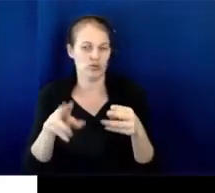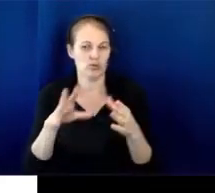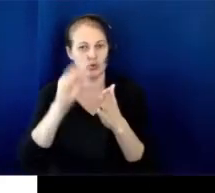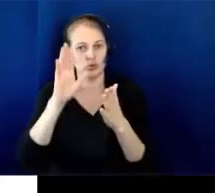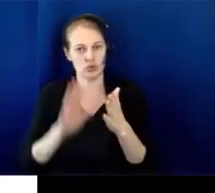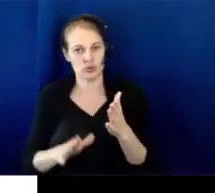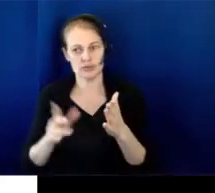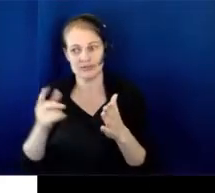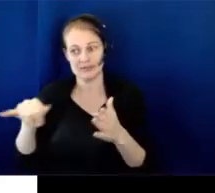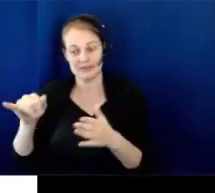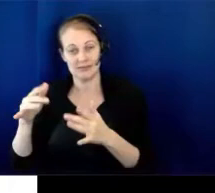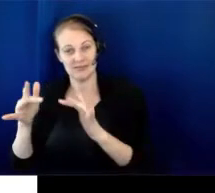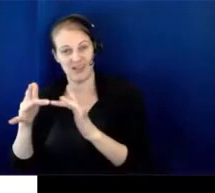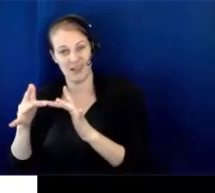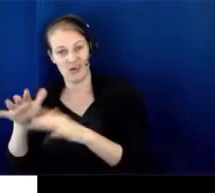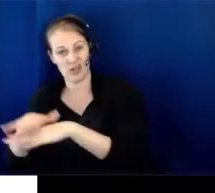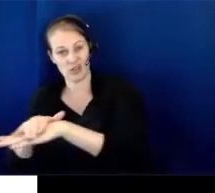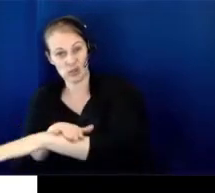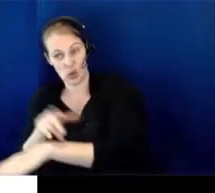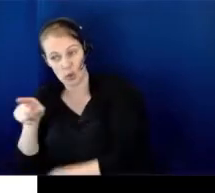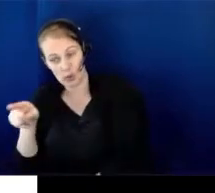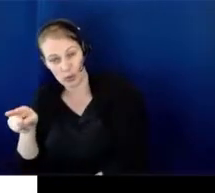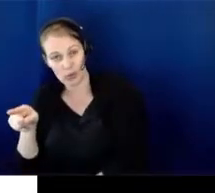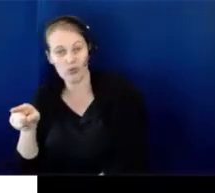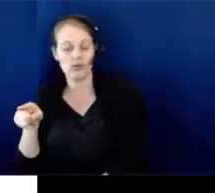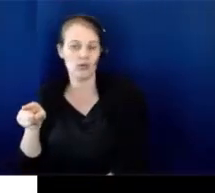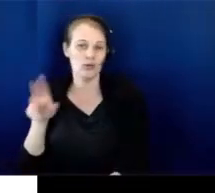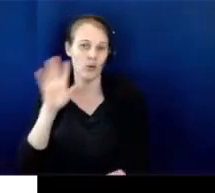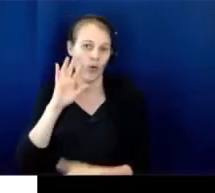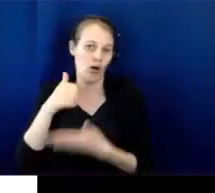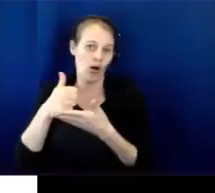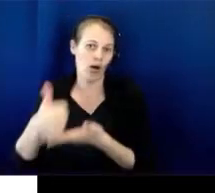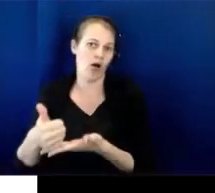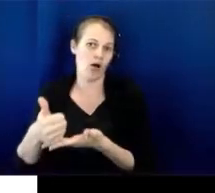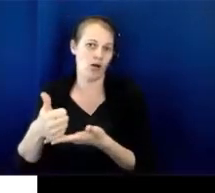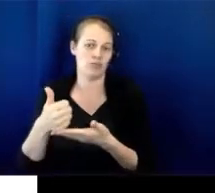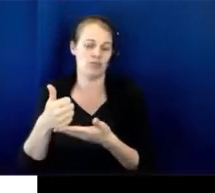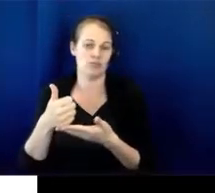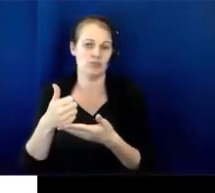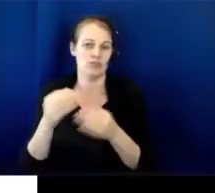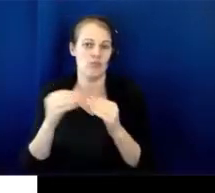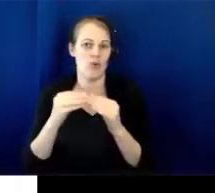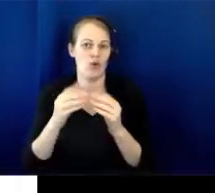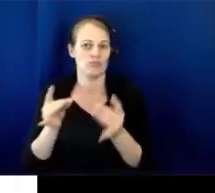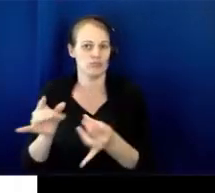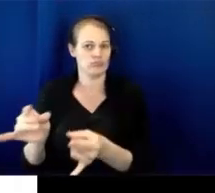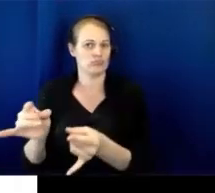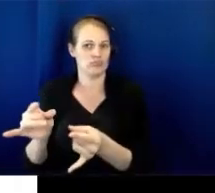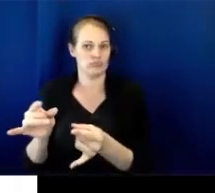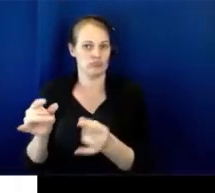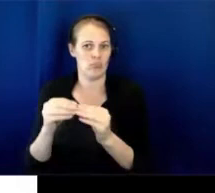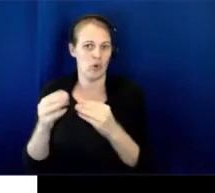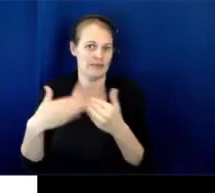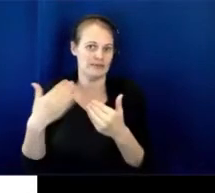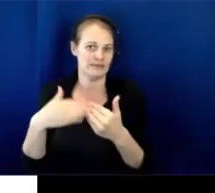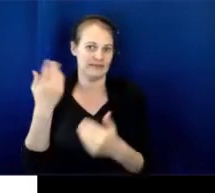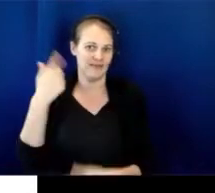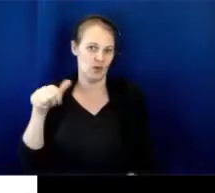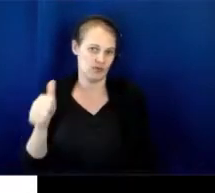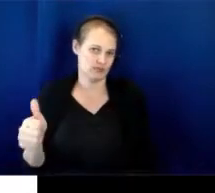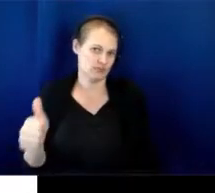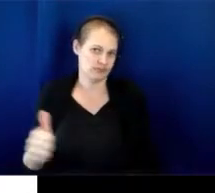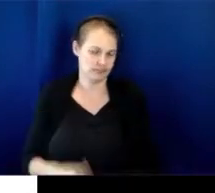a slow internet connection, just to kind of go through that process and make it a little bit easier for themselves.